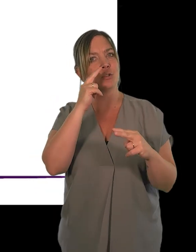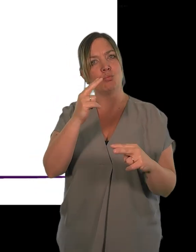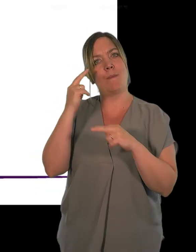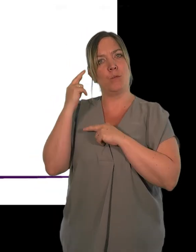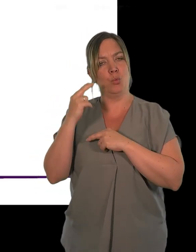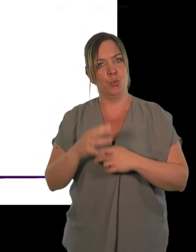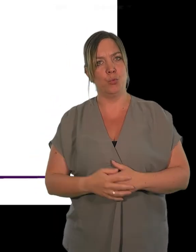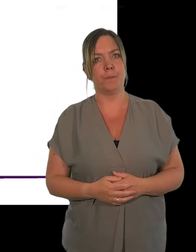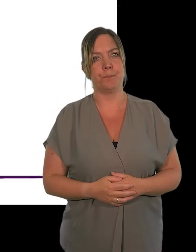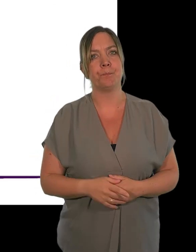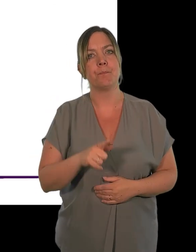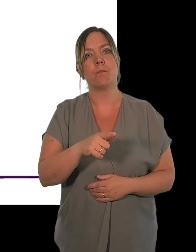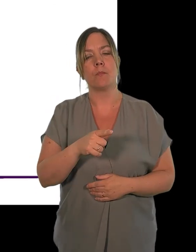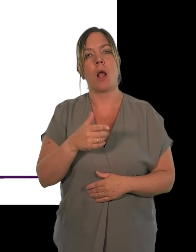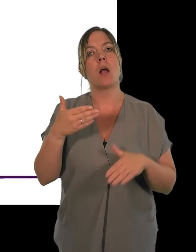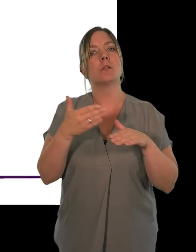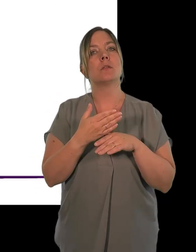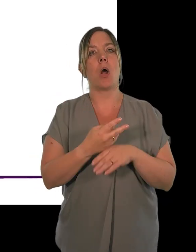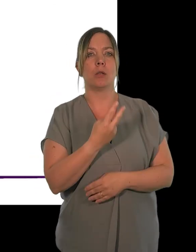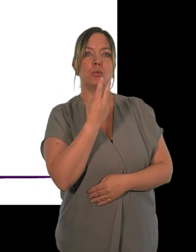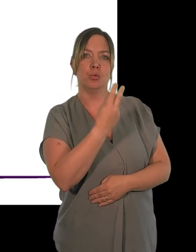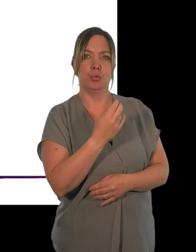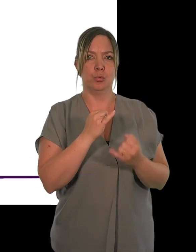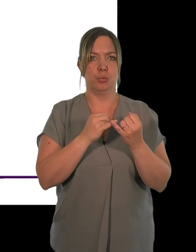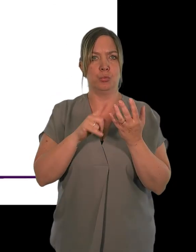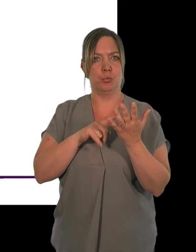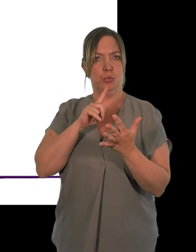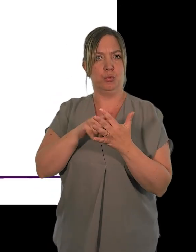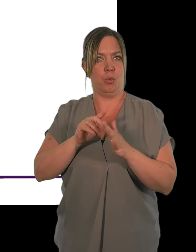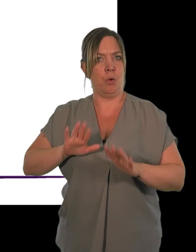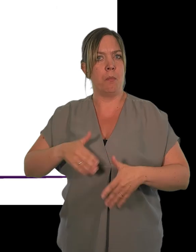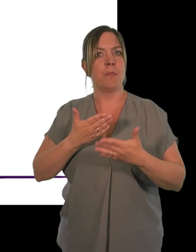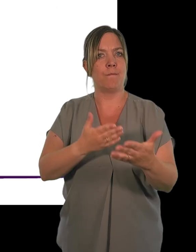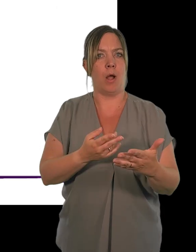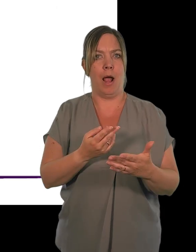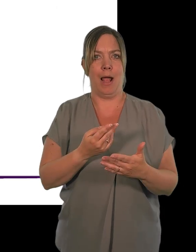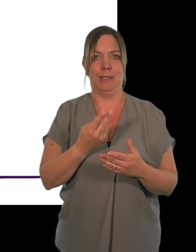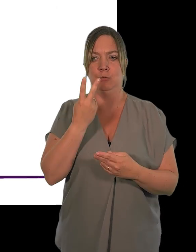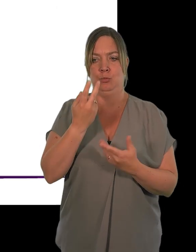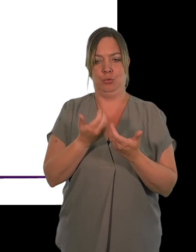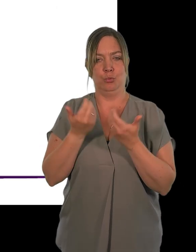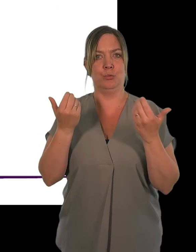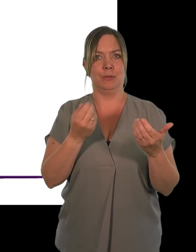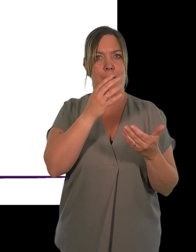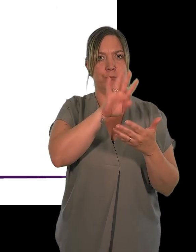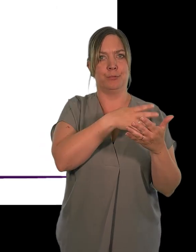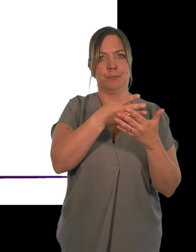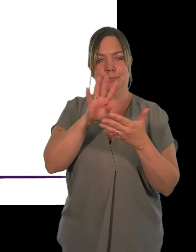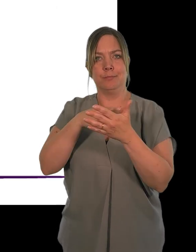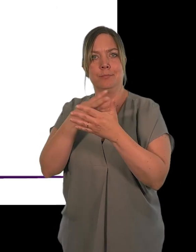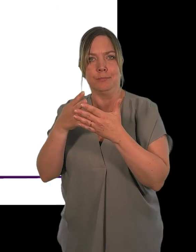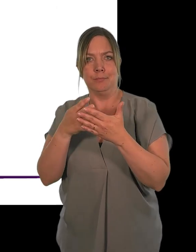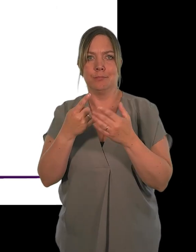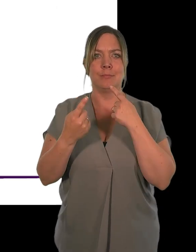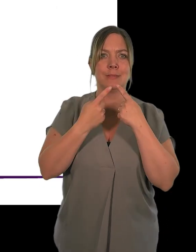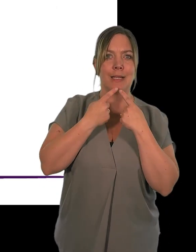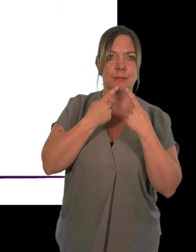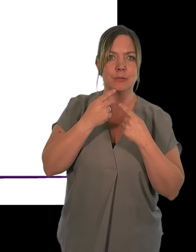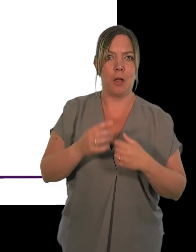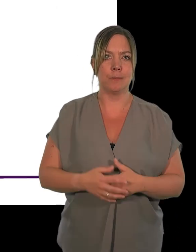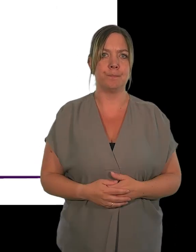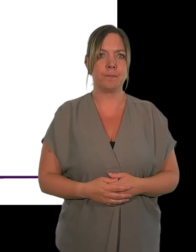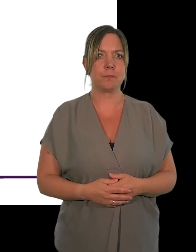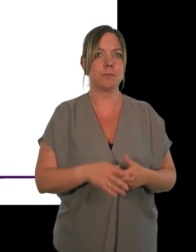You'll see within task 2, Sue has provided you with two sets of data. Table 1, which